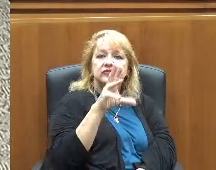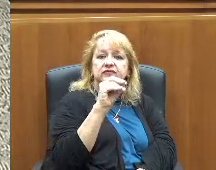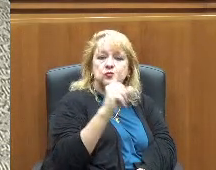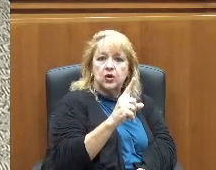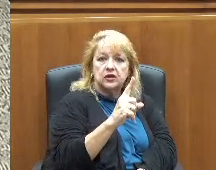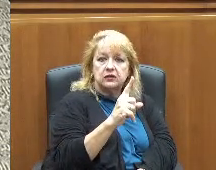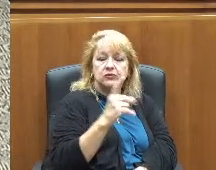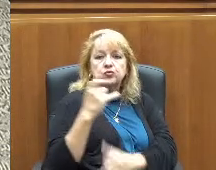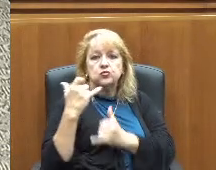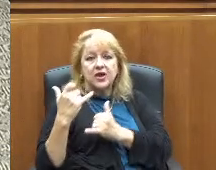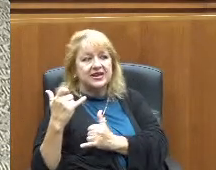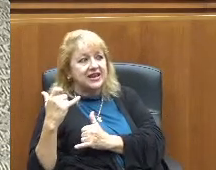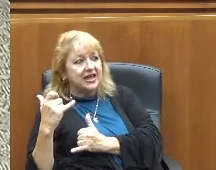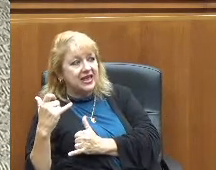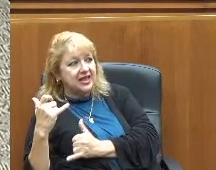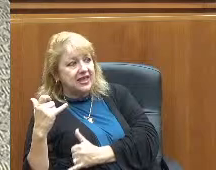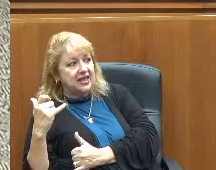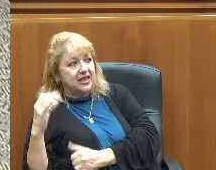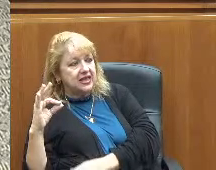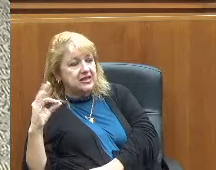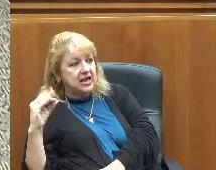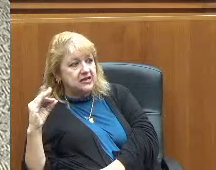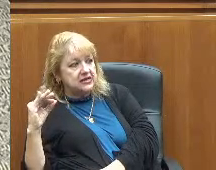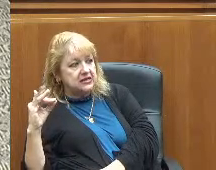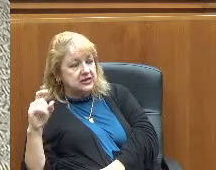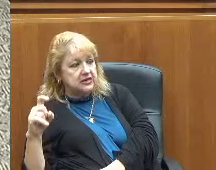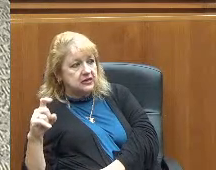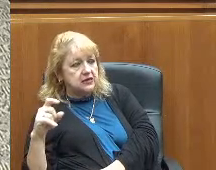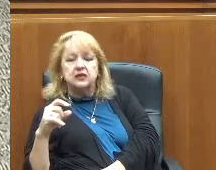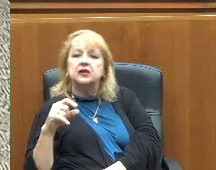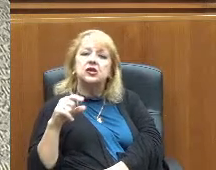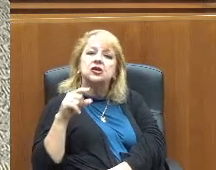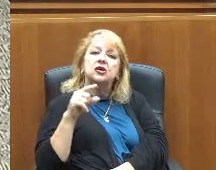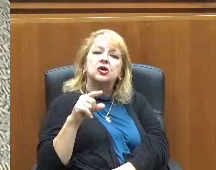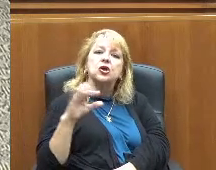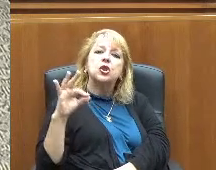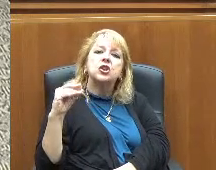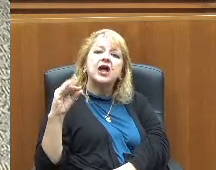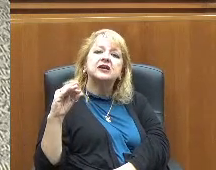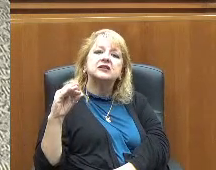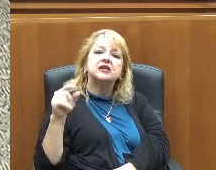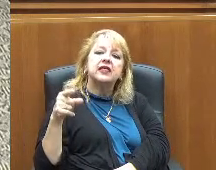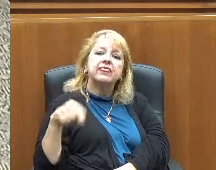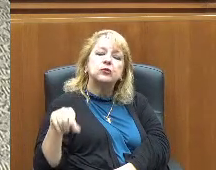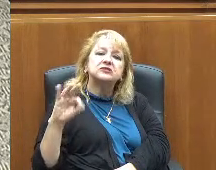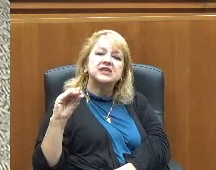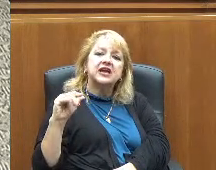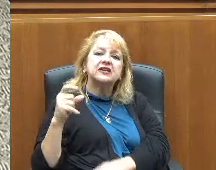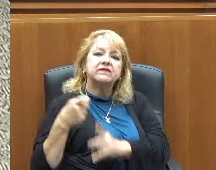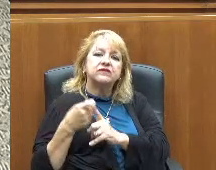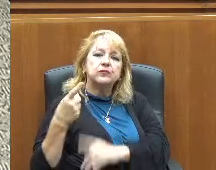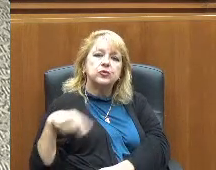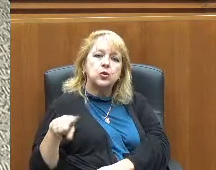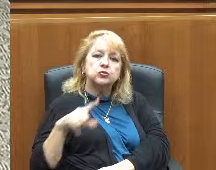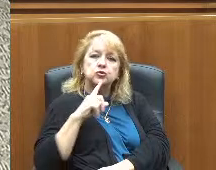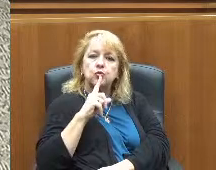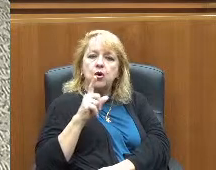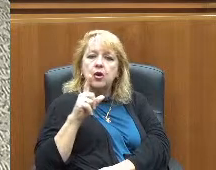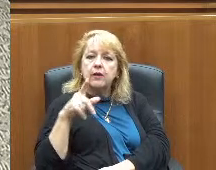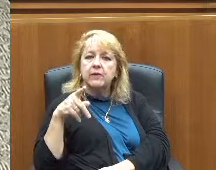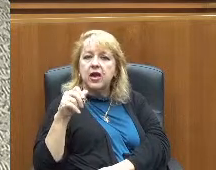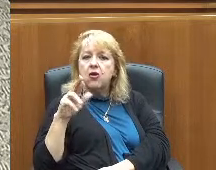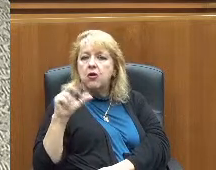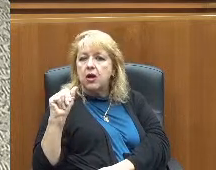now, going in, we have a 90. And you think the bulk of those 90 will come from those who are either paras